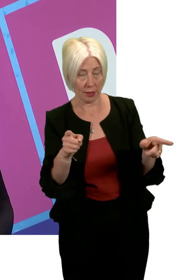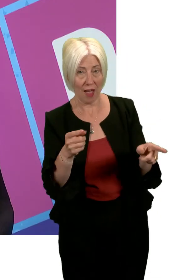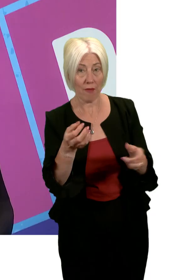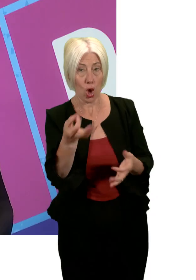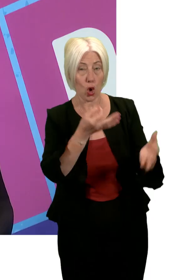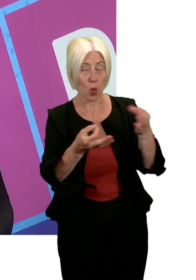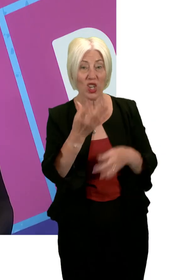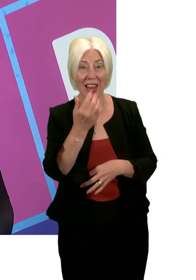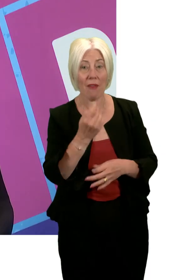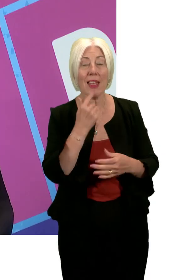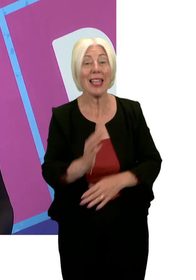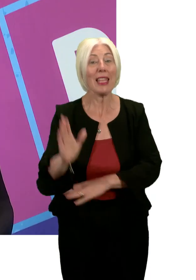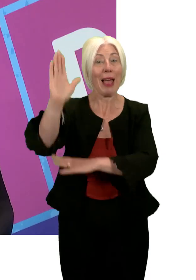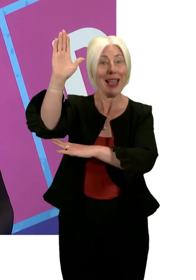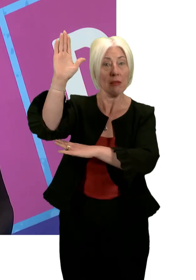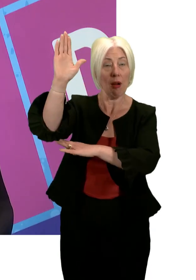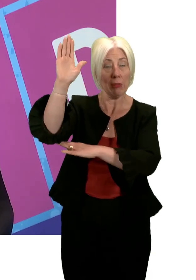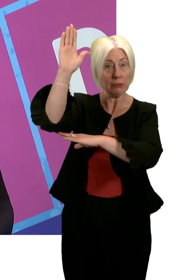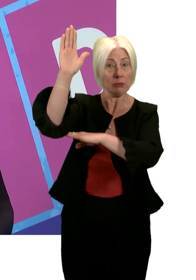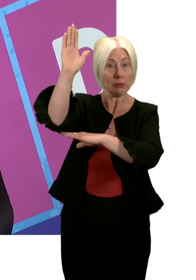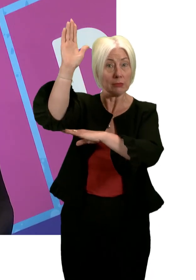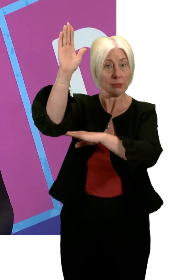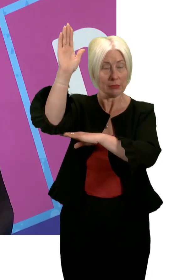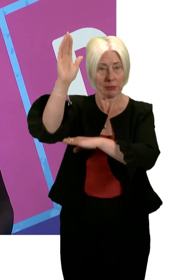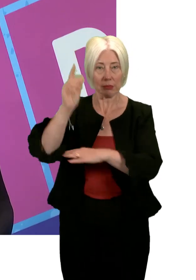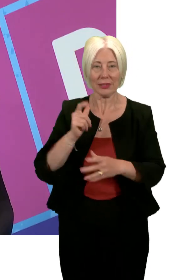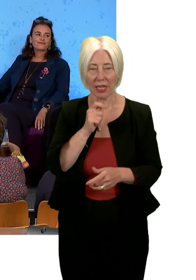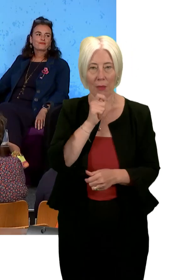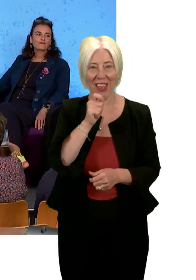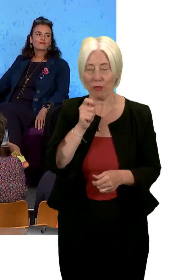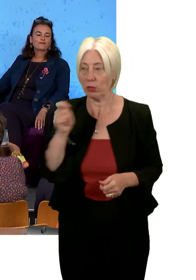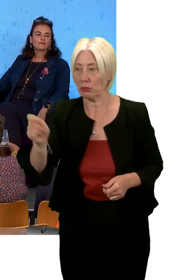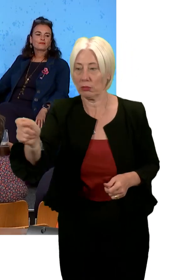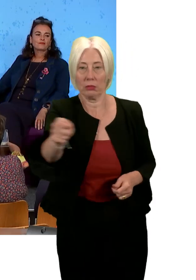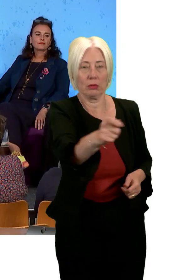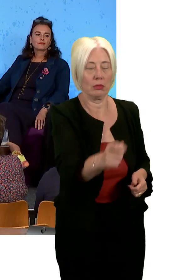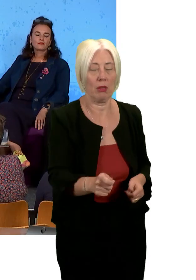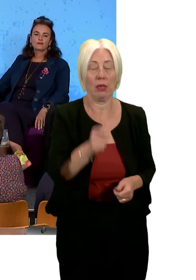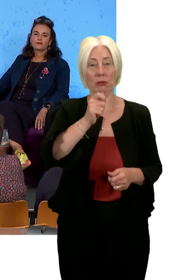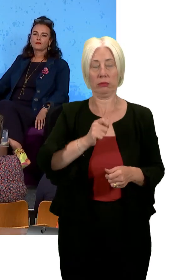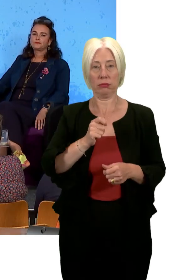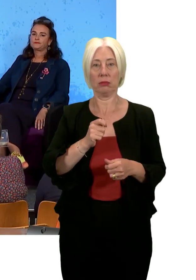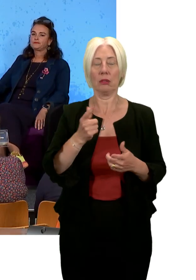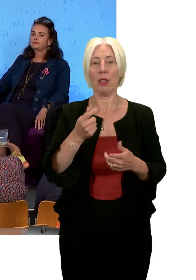put your hand up and keep your hand up until the roving mic comes to you, and then you can say